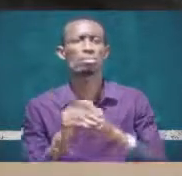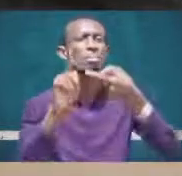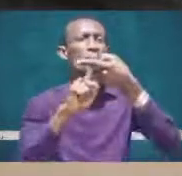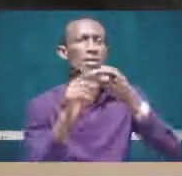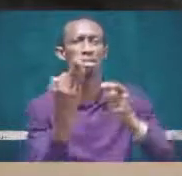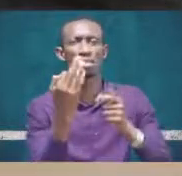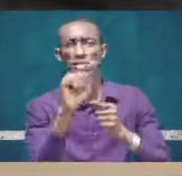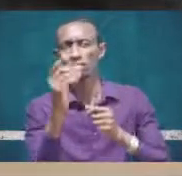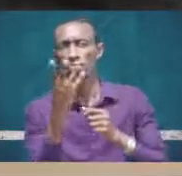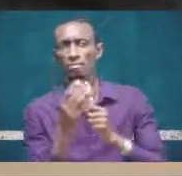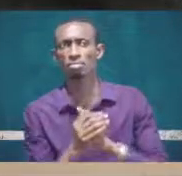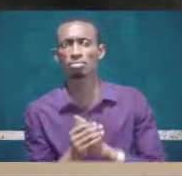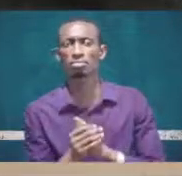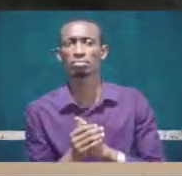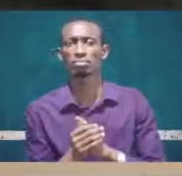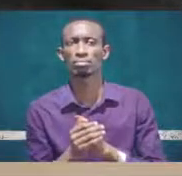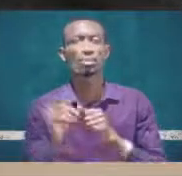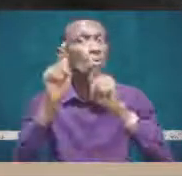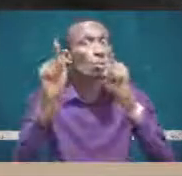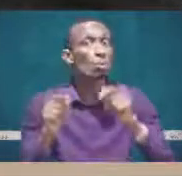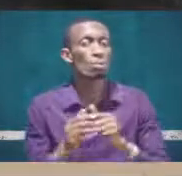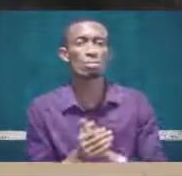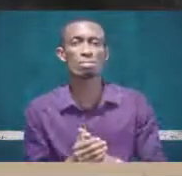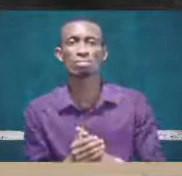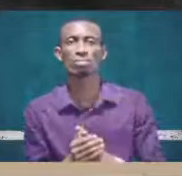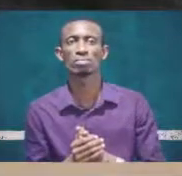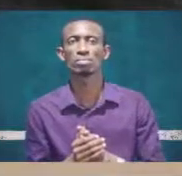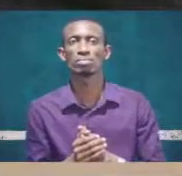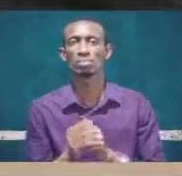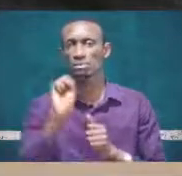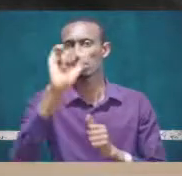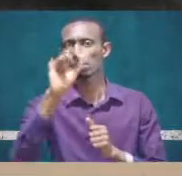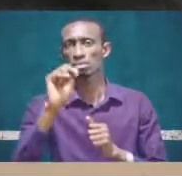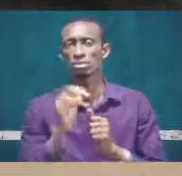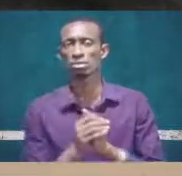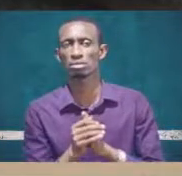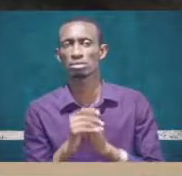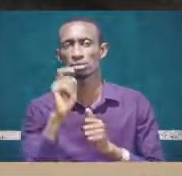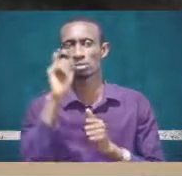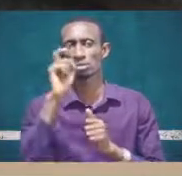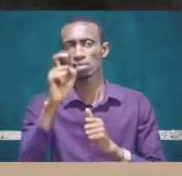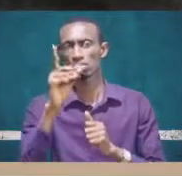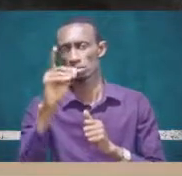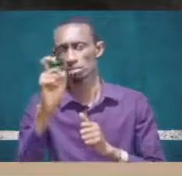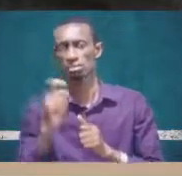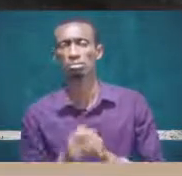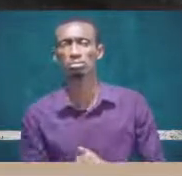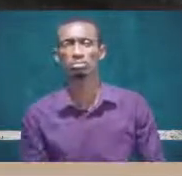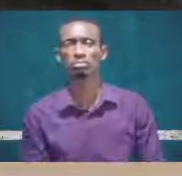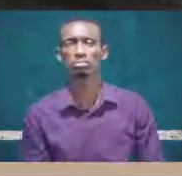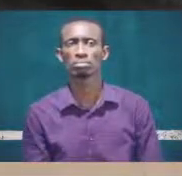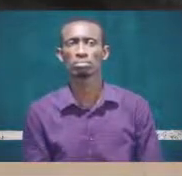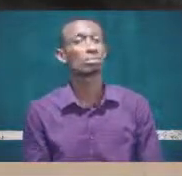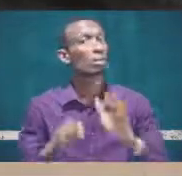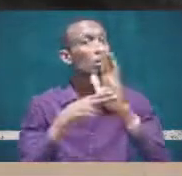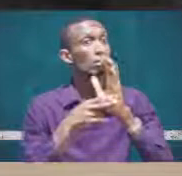3 divided by 4 integral of sine x dx.